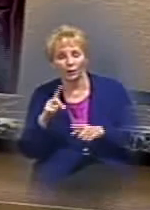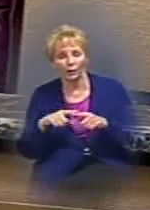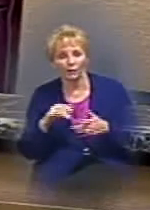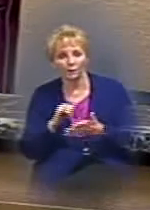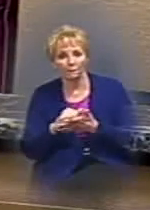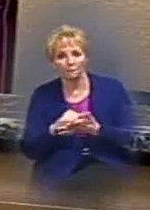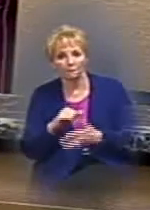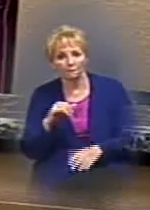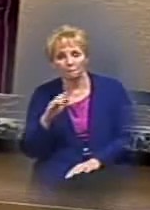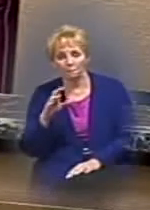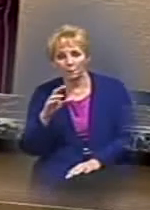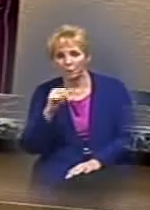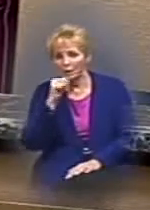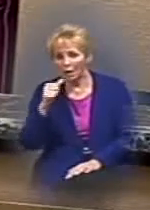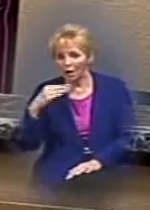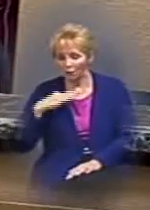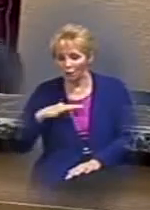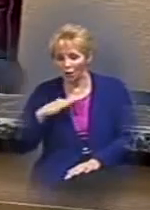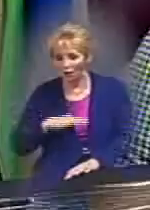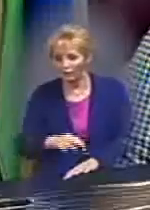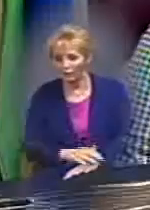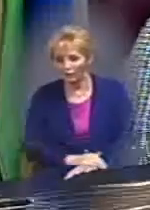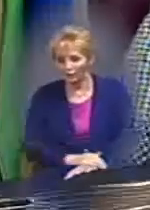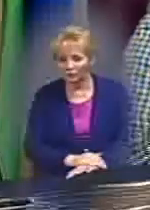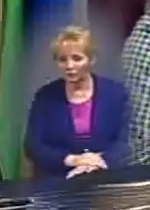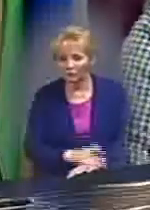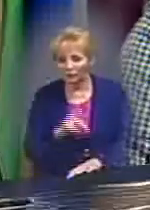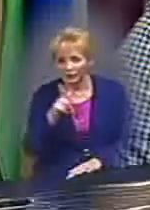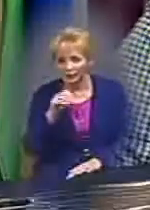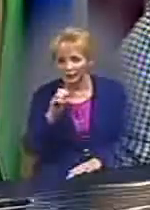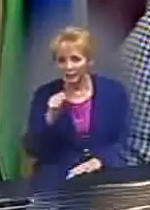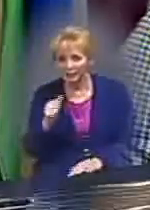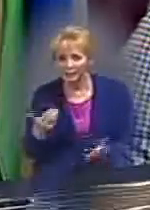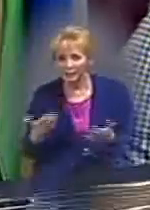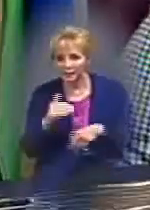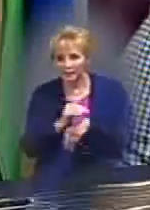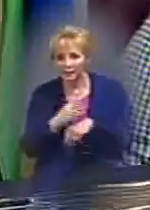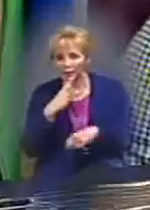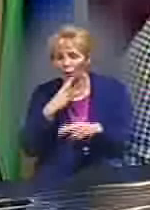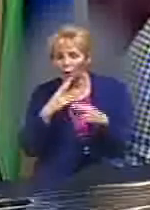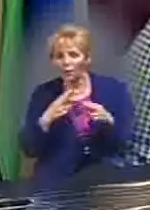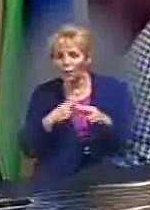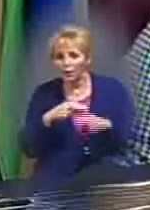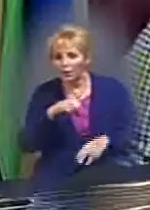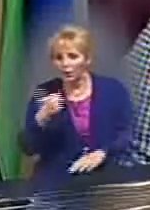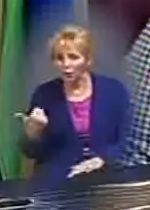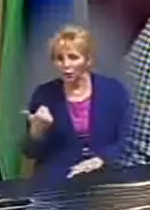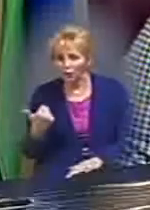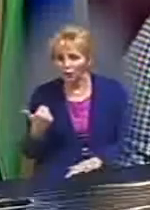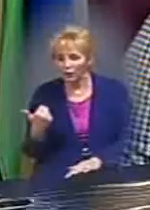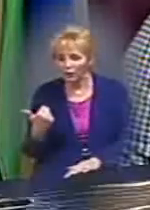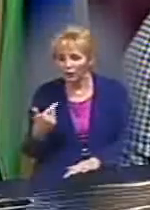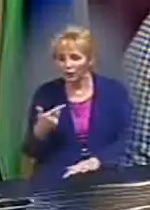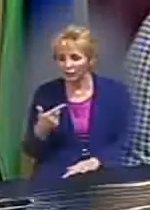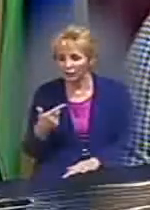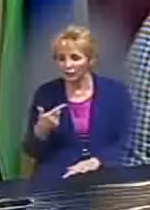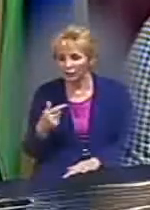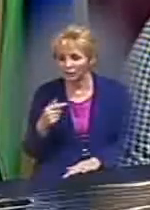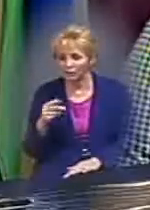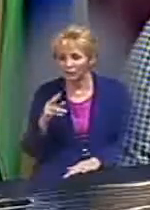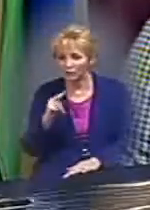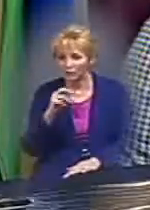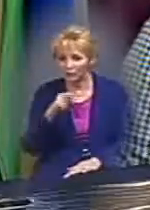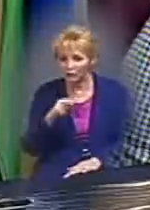funds to nonprofits. Sally. We have Lisa here tonight to talk about another round of grants to our